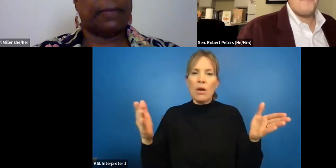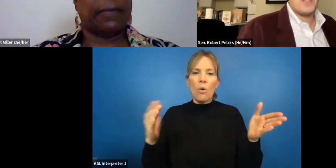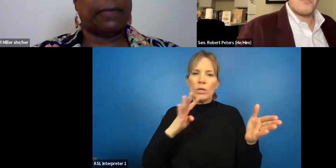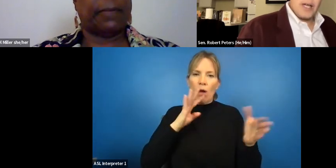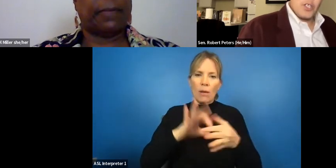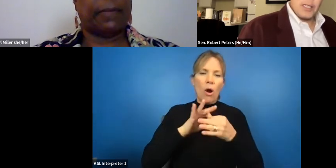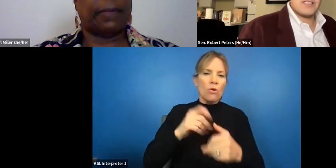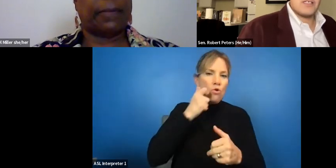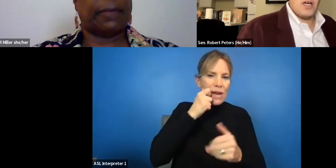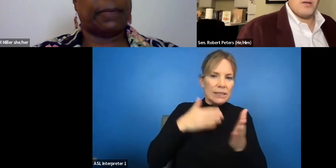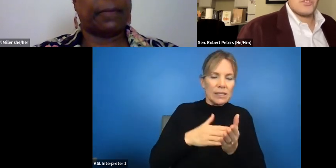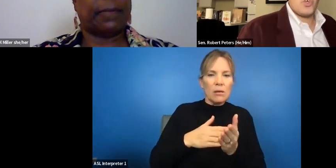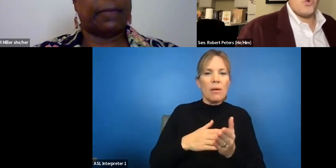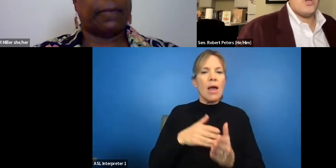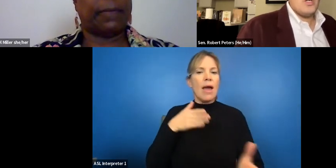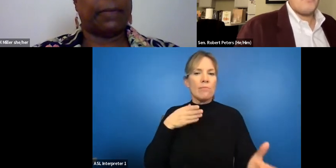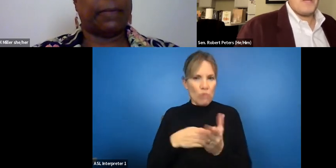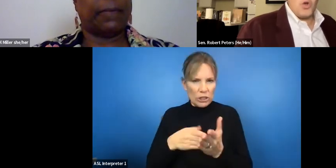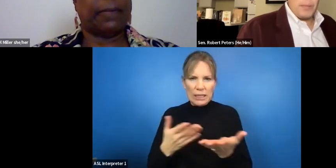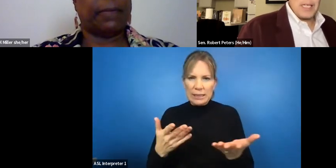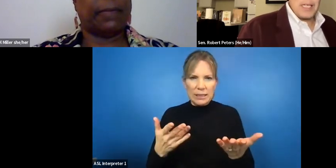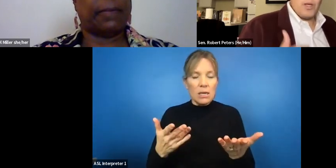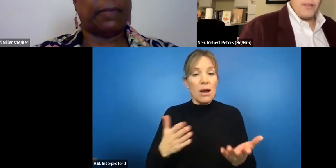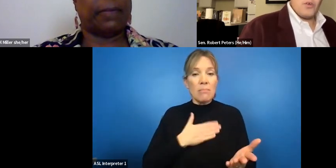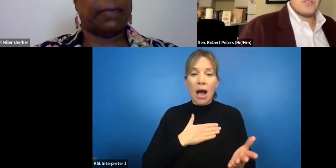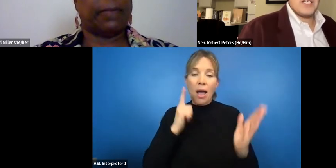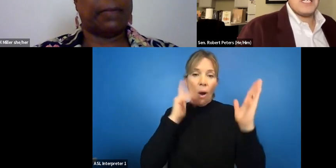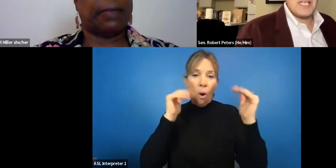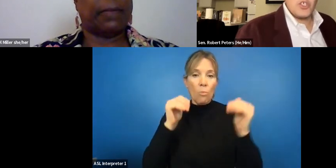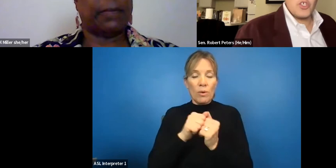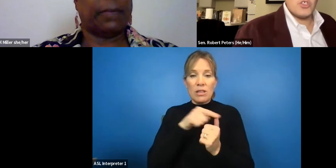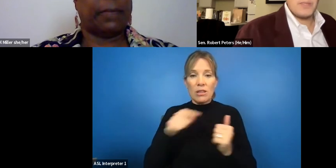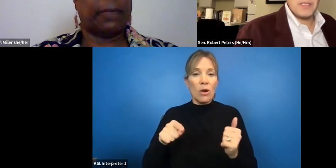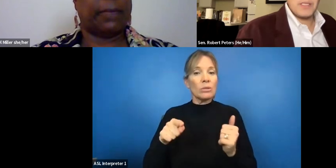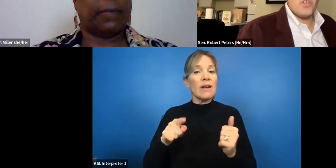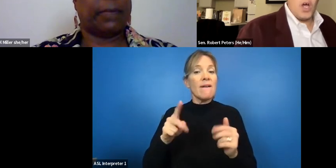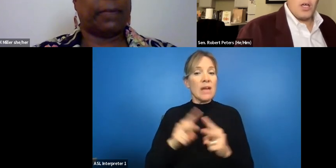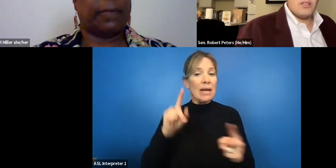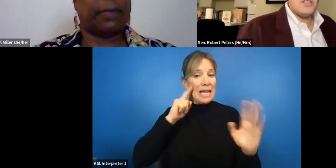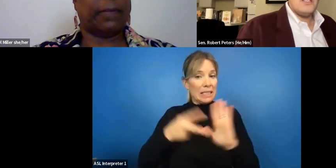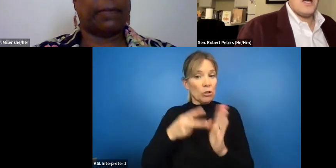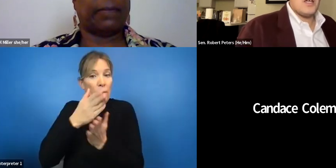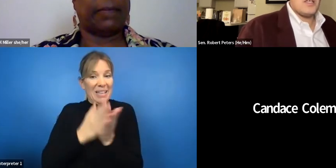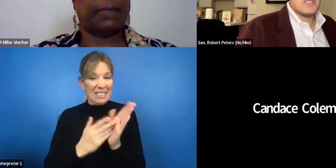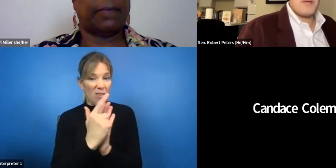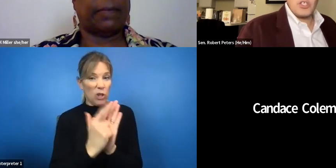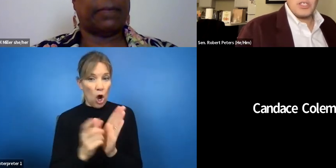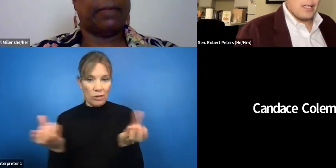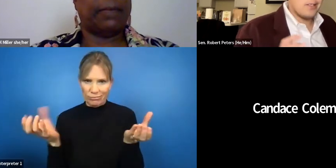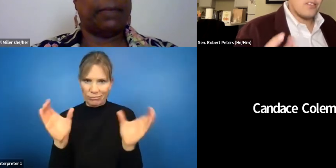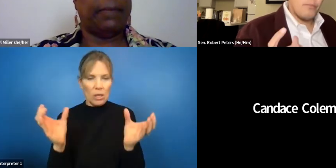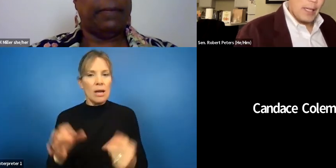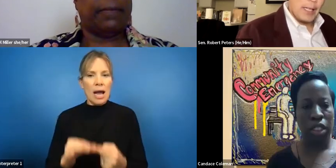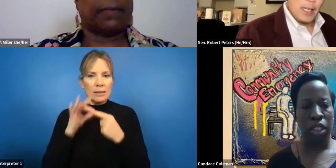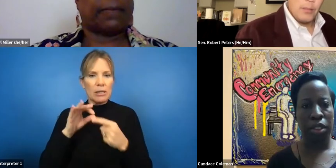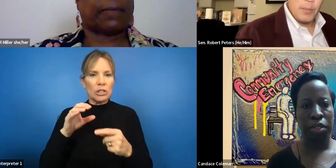racism and prejudice. So my hope is that with those very intentional pieces of law, especially